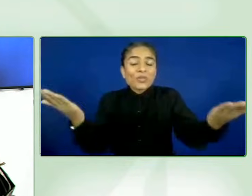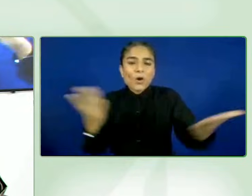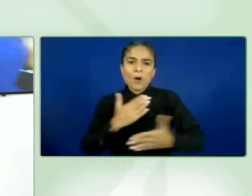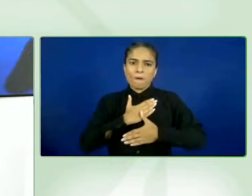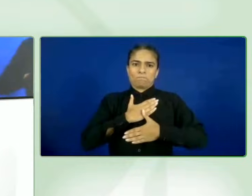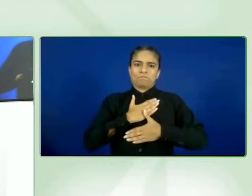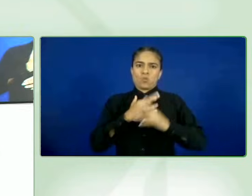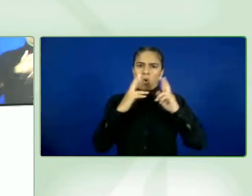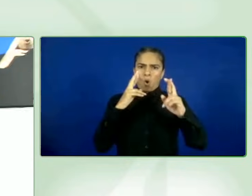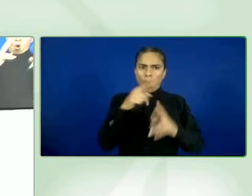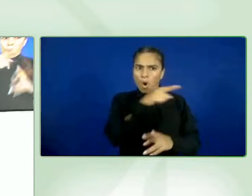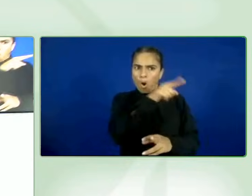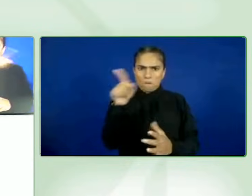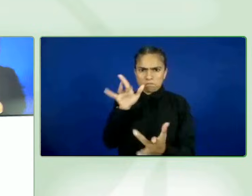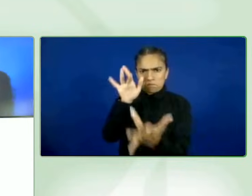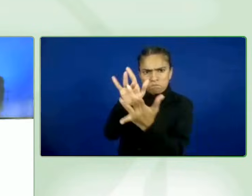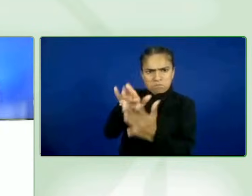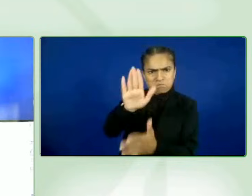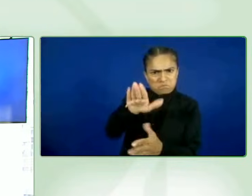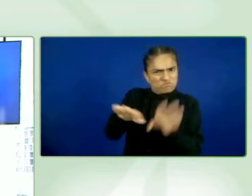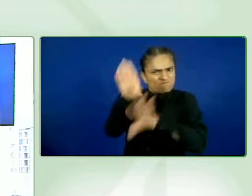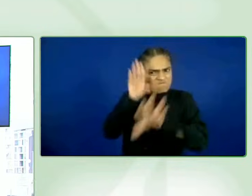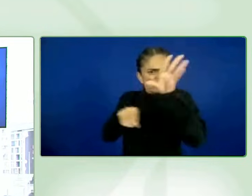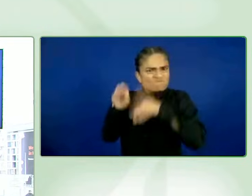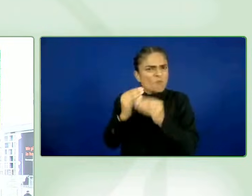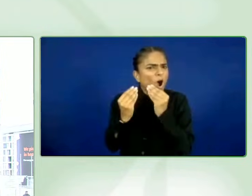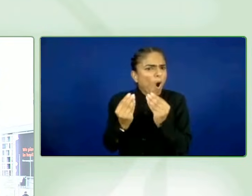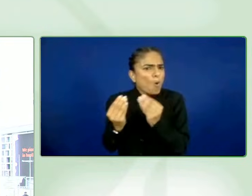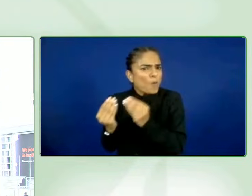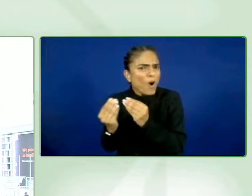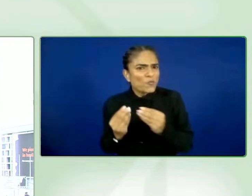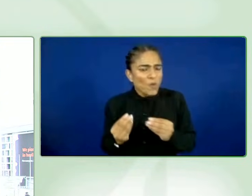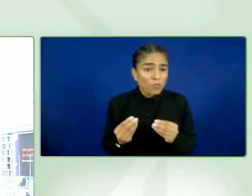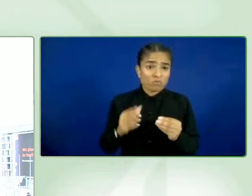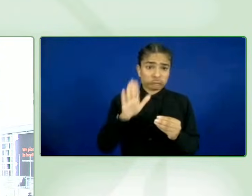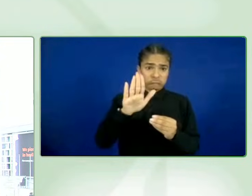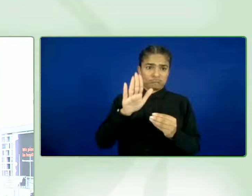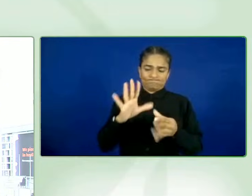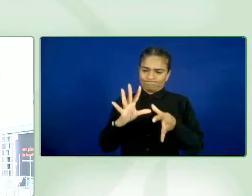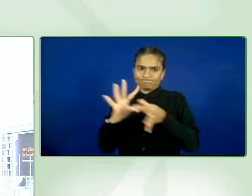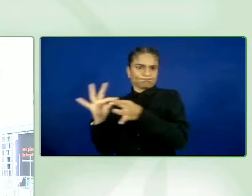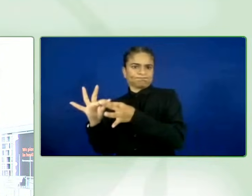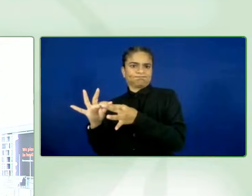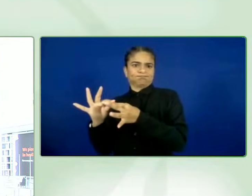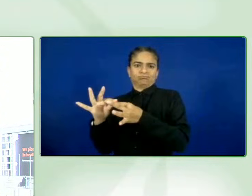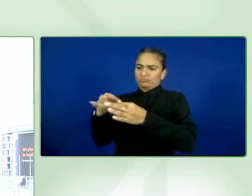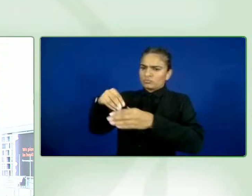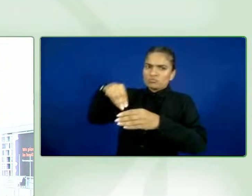from Deepti and about real abilities as well. Thank you. Have a good rest of the day.